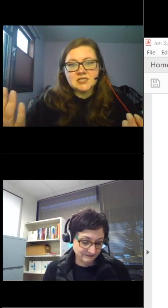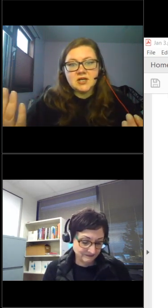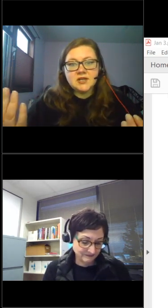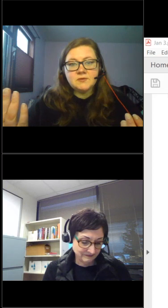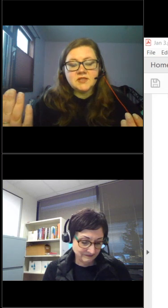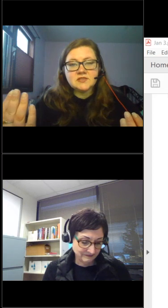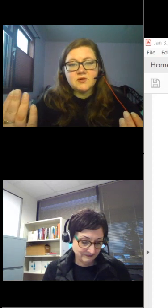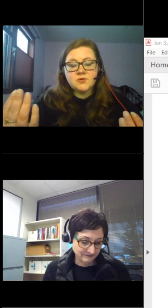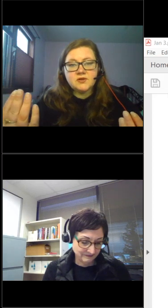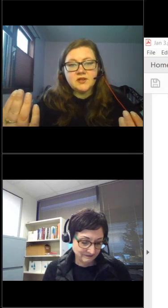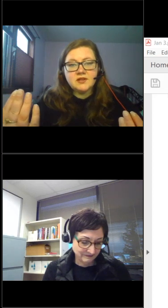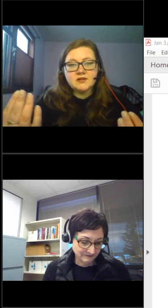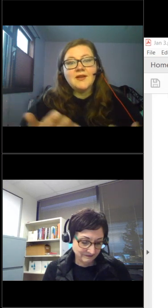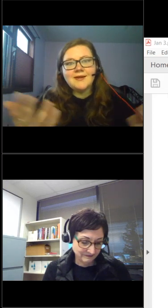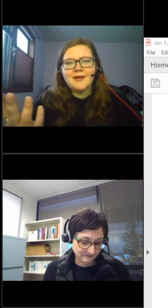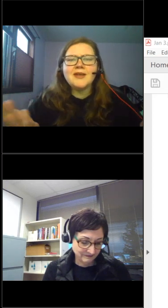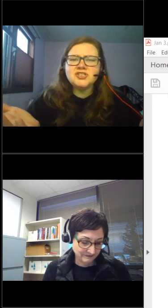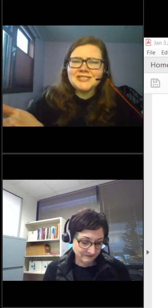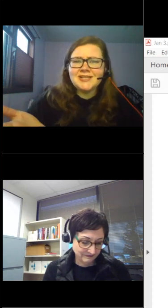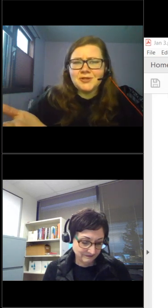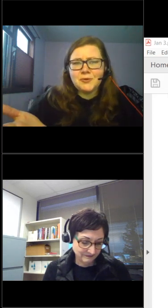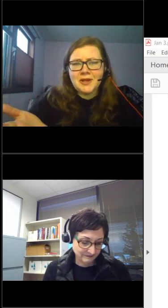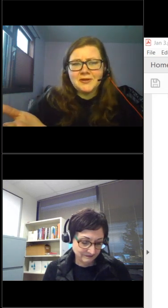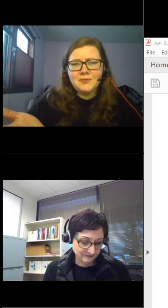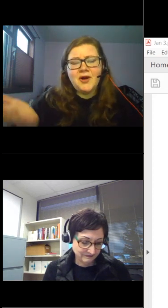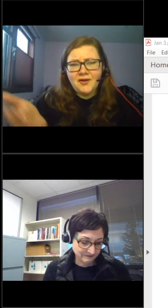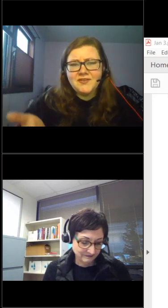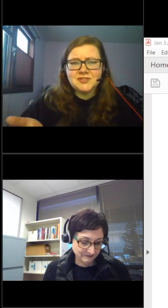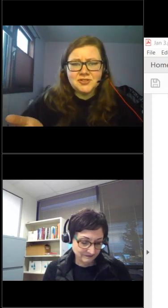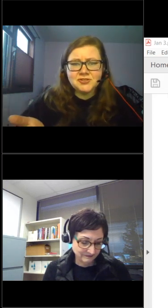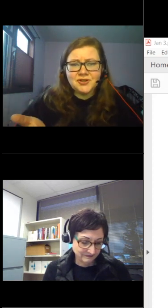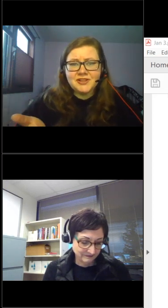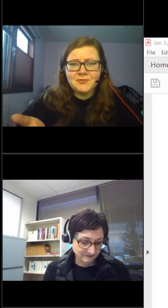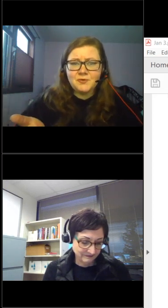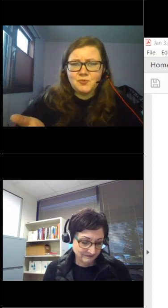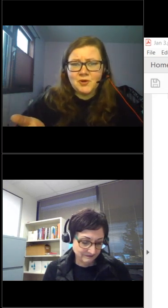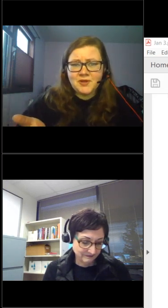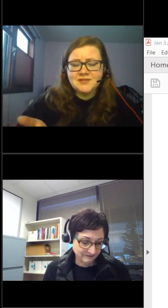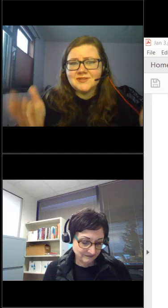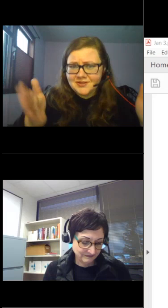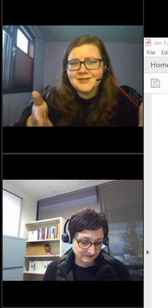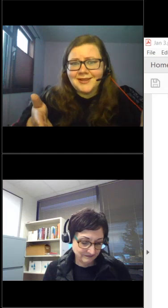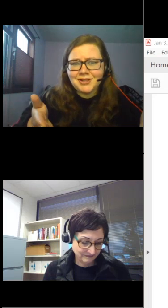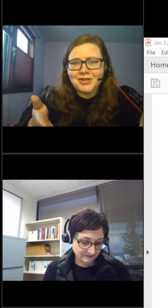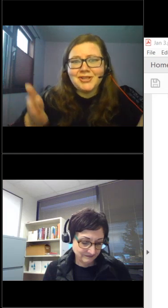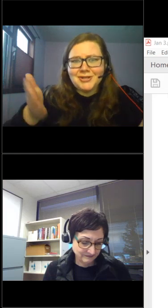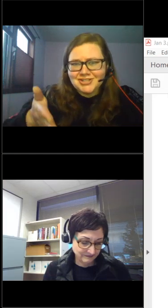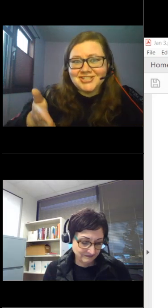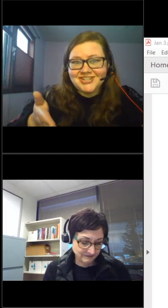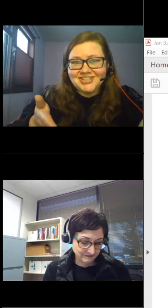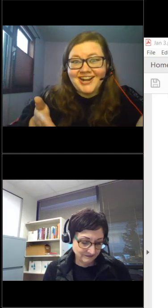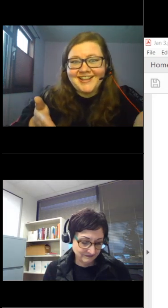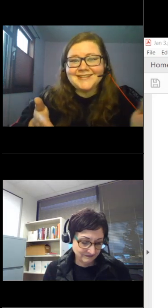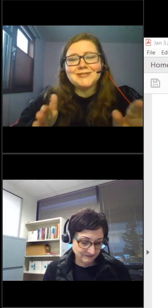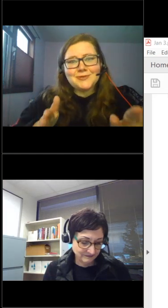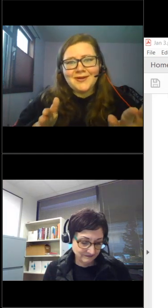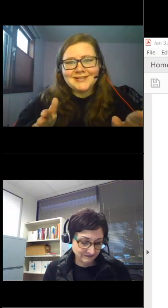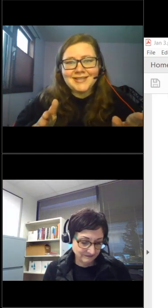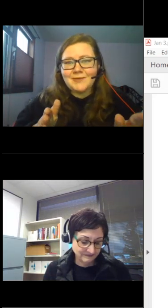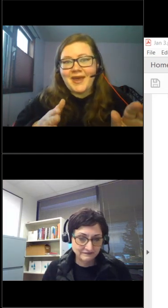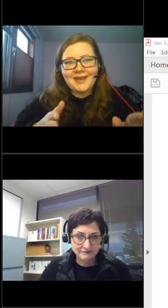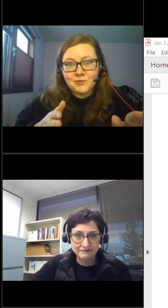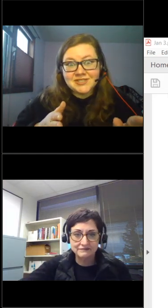signed documents that we couldn't, and I shouldn't say they were random. Obviously you're turning them in with purpose. Like clearly you're trying to get it done. So